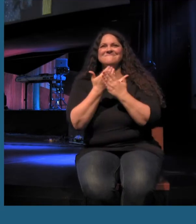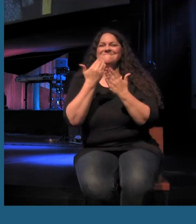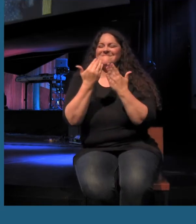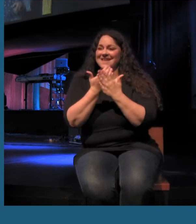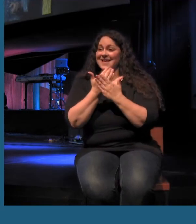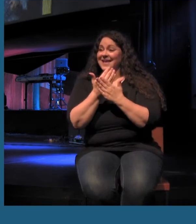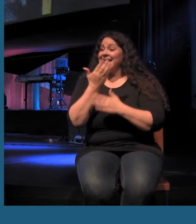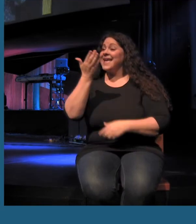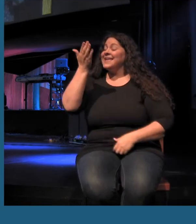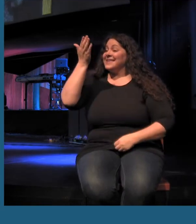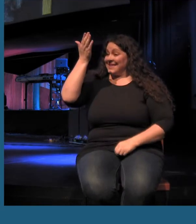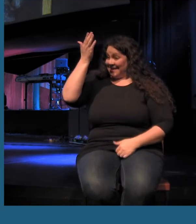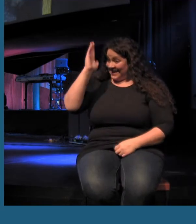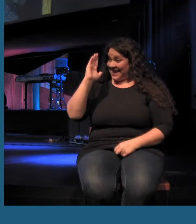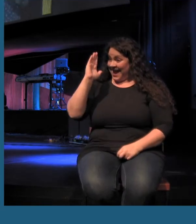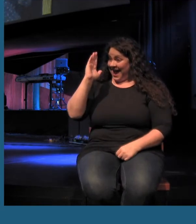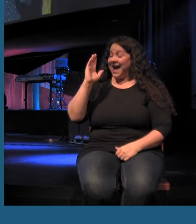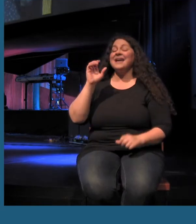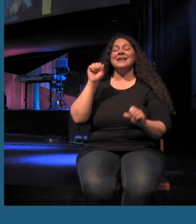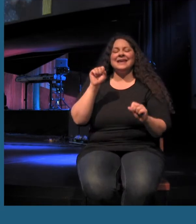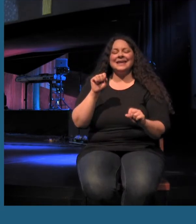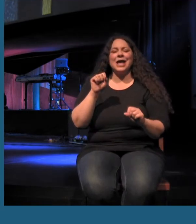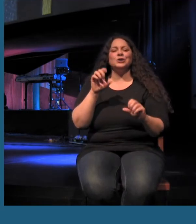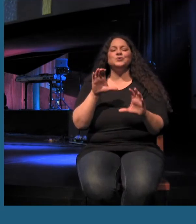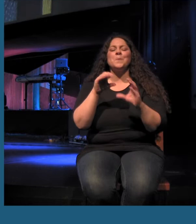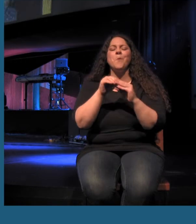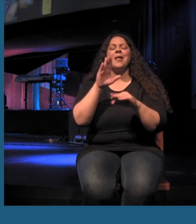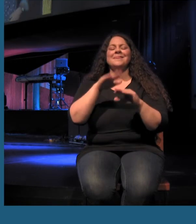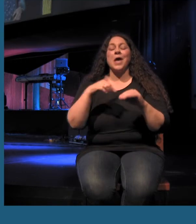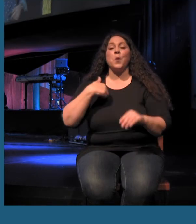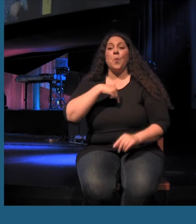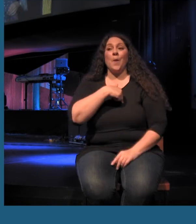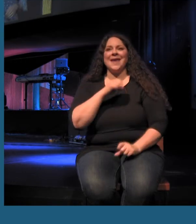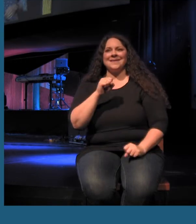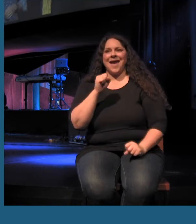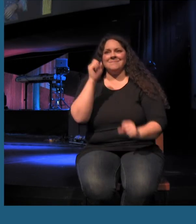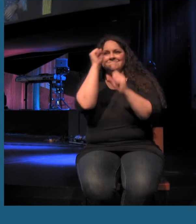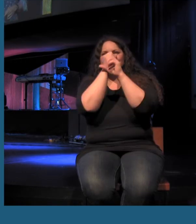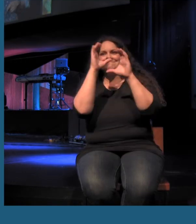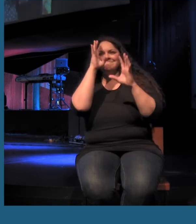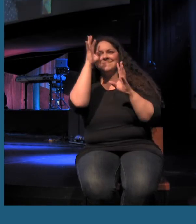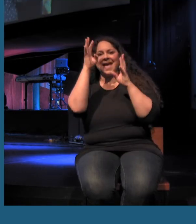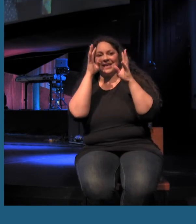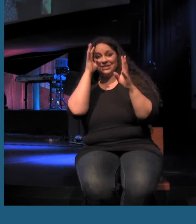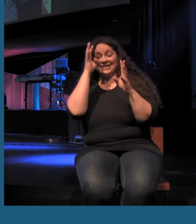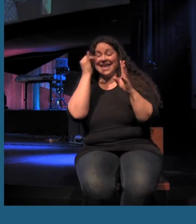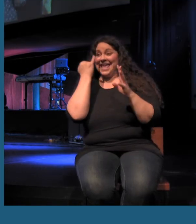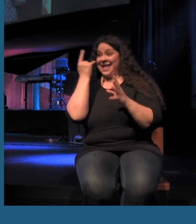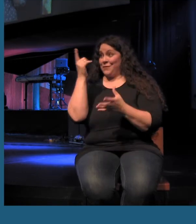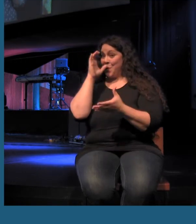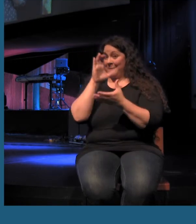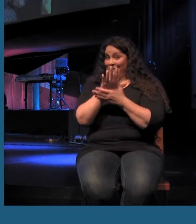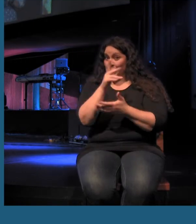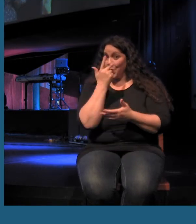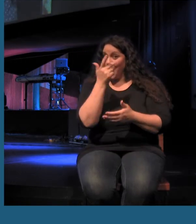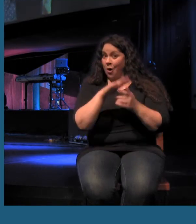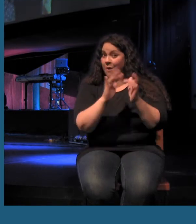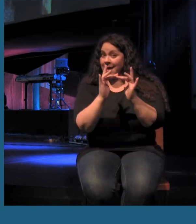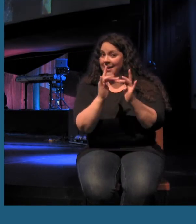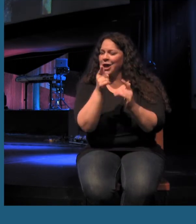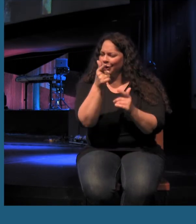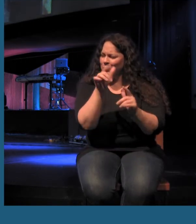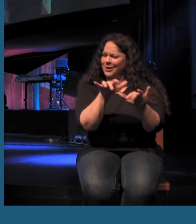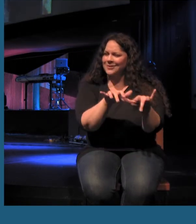do more than we imagine. If you're watching online, I want you to put that in the chat if you believe it, that God is able to